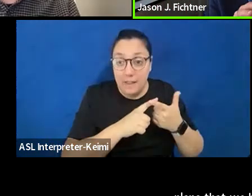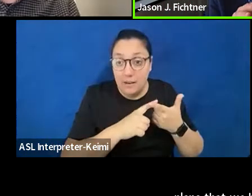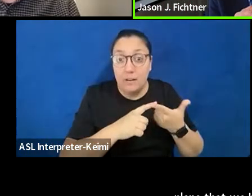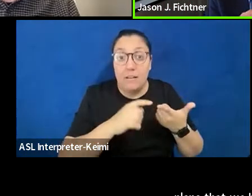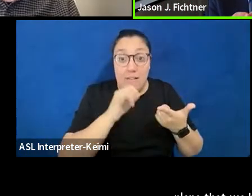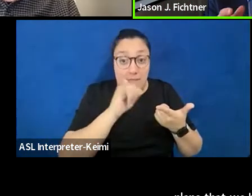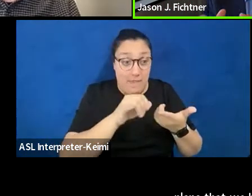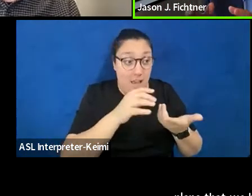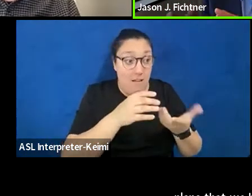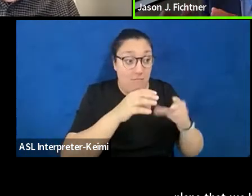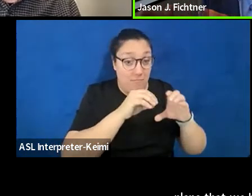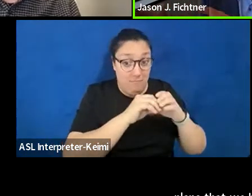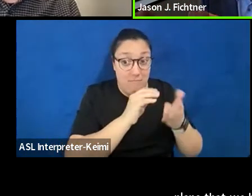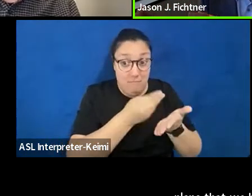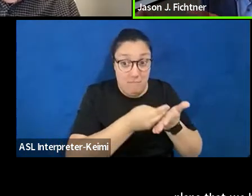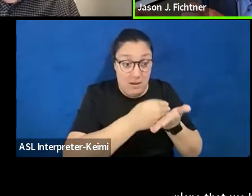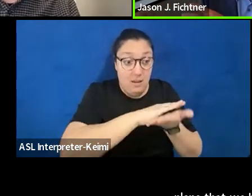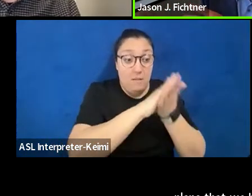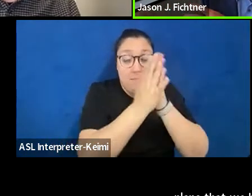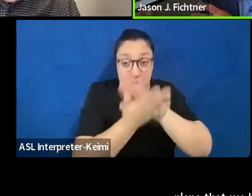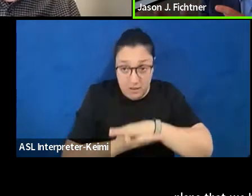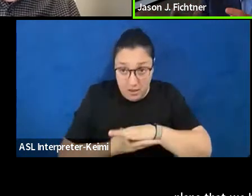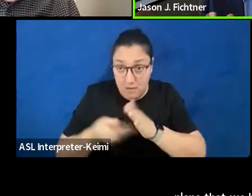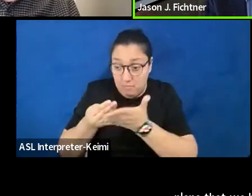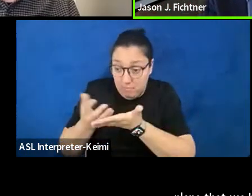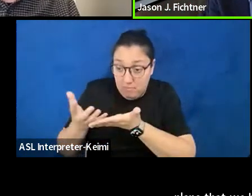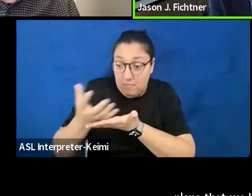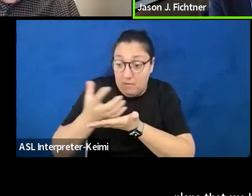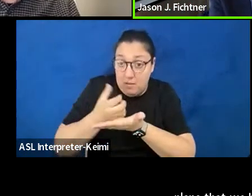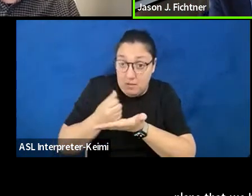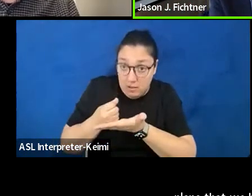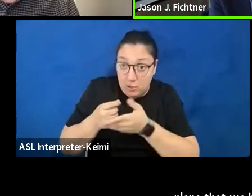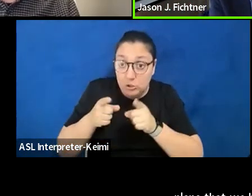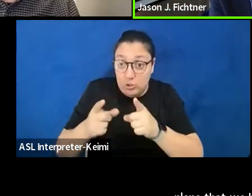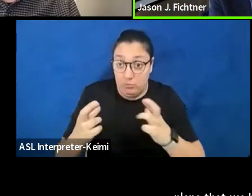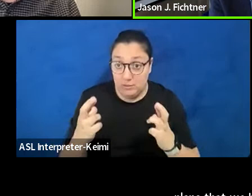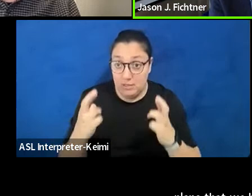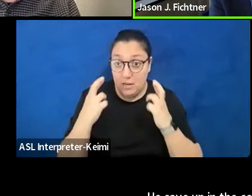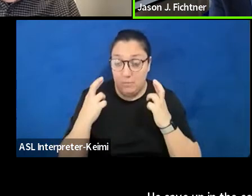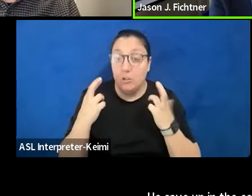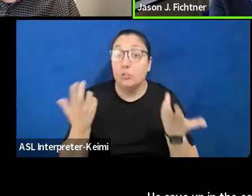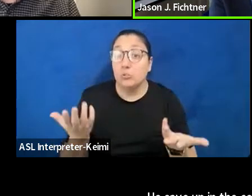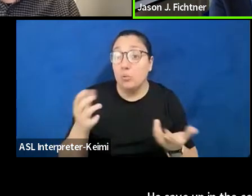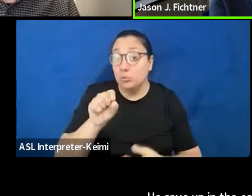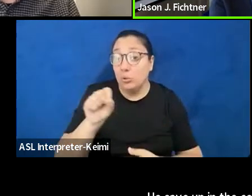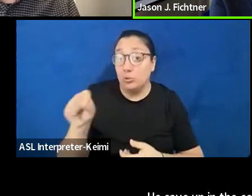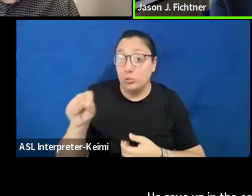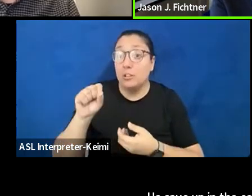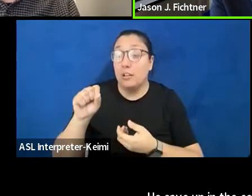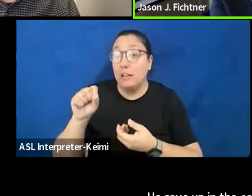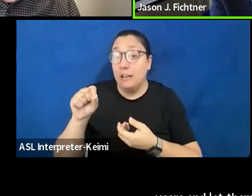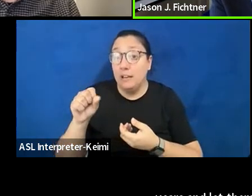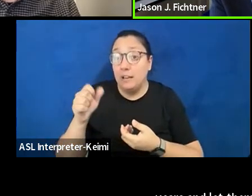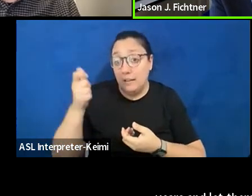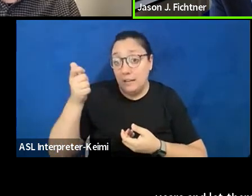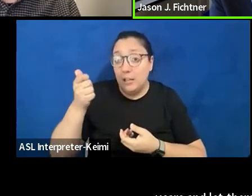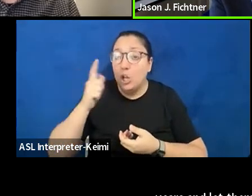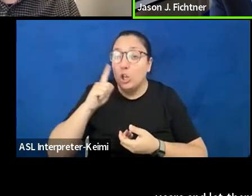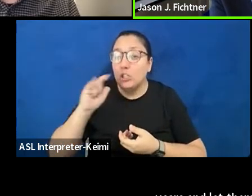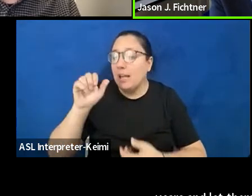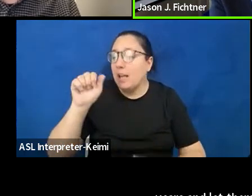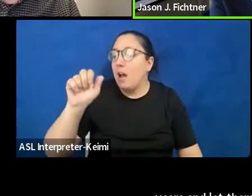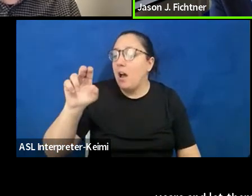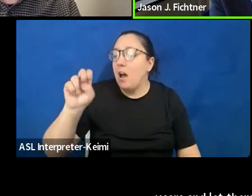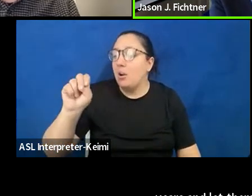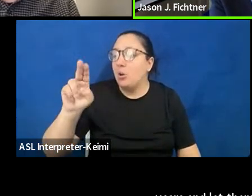that nest egg into a source of income in retirement. So when you start thinking about Social Security as getting sort of your annuity, if you will, Social Security